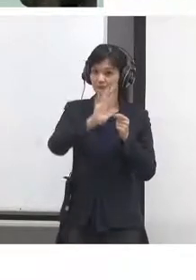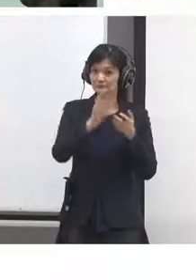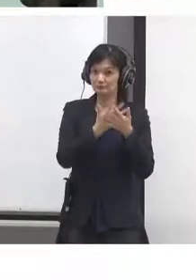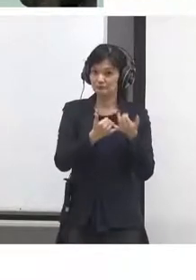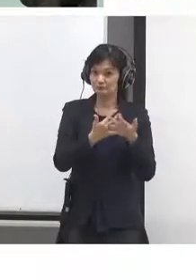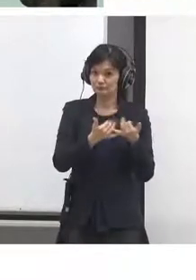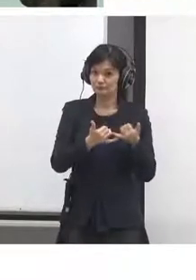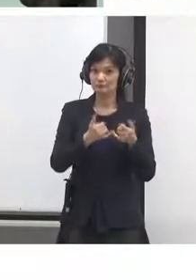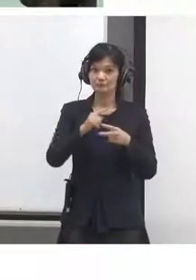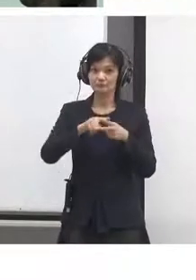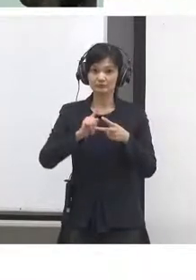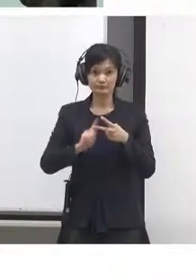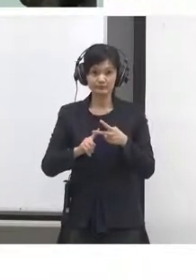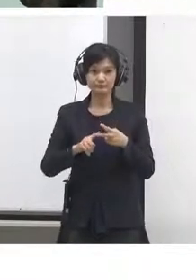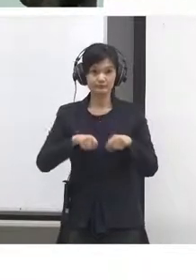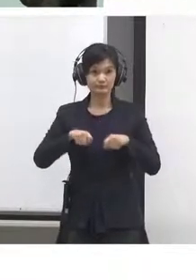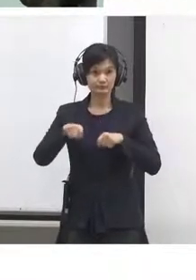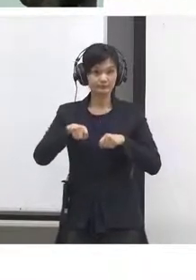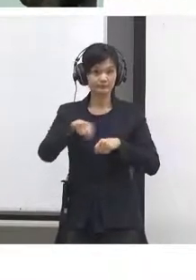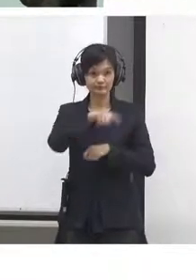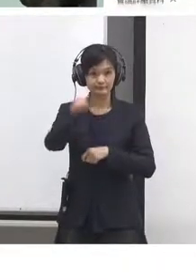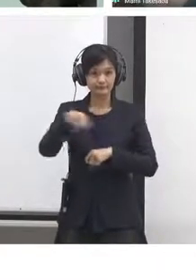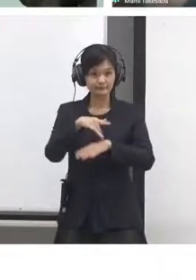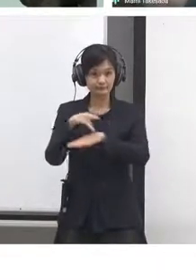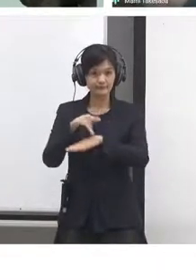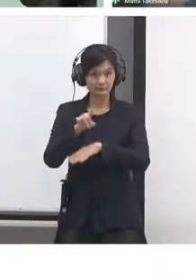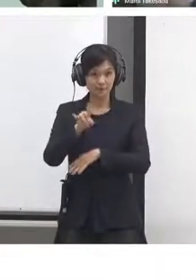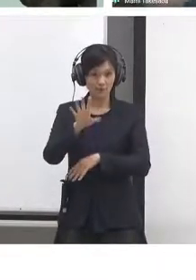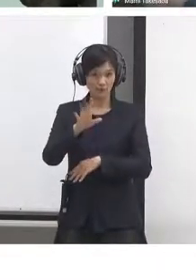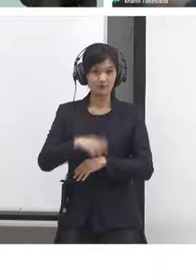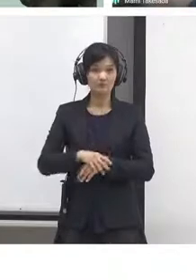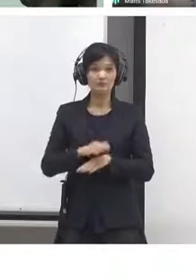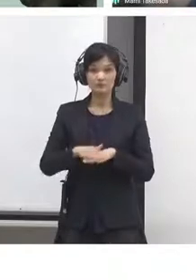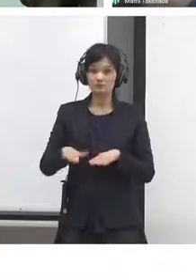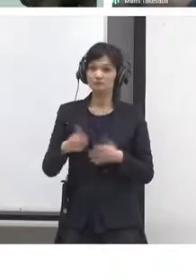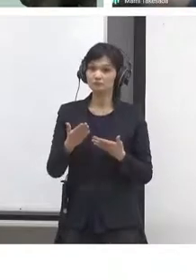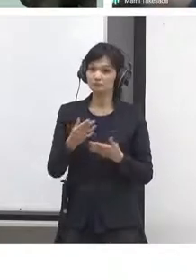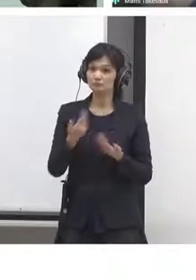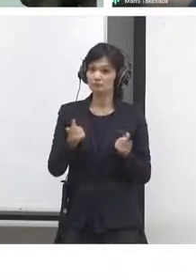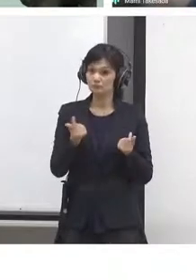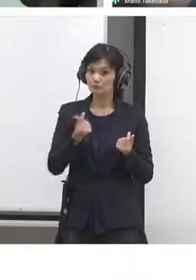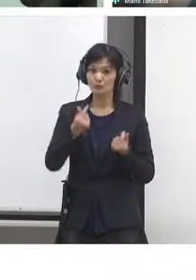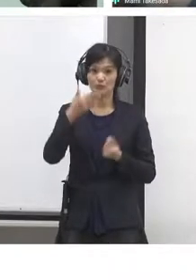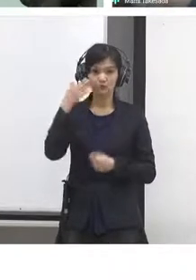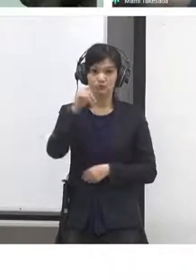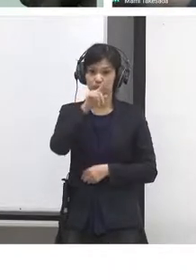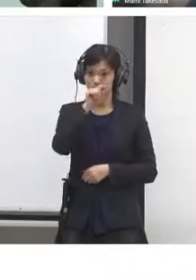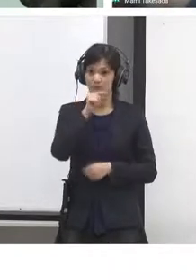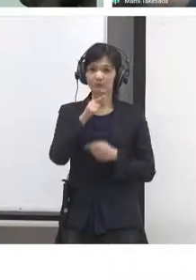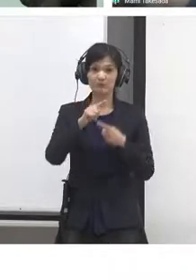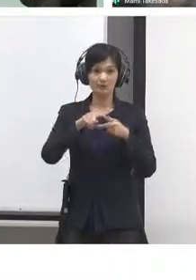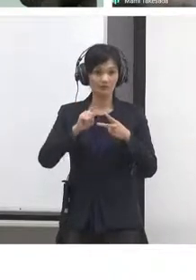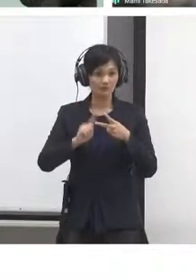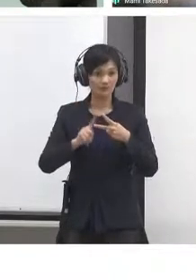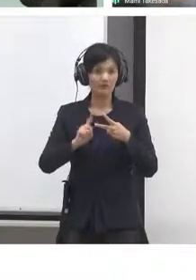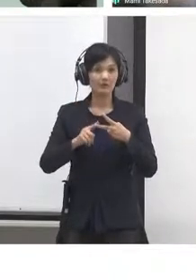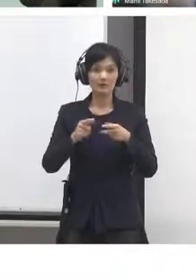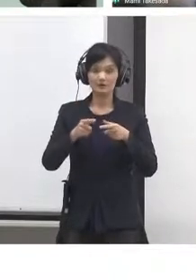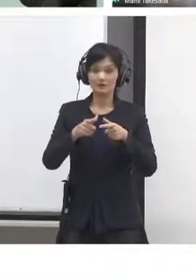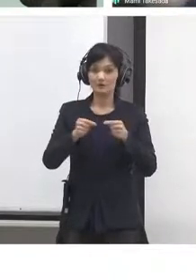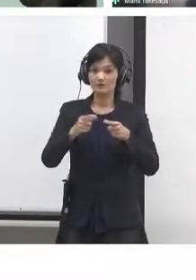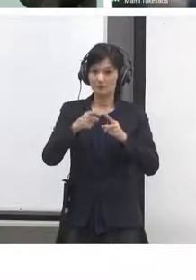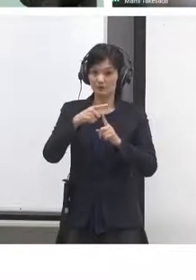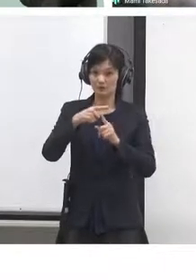they use Twitters and Kita. Kita is the community for engineers in Japan. Because they